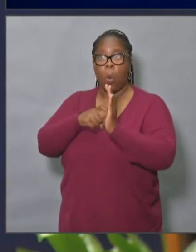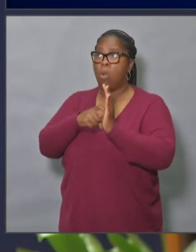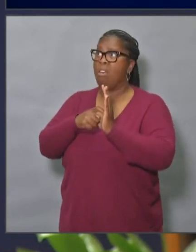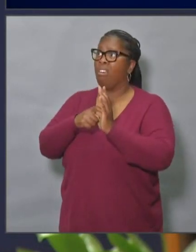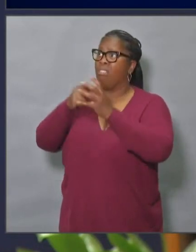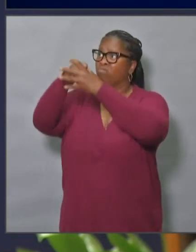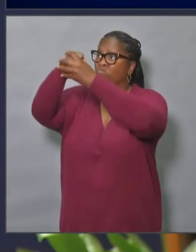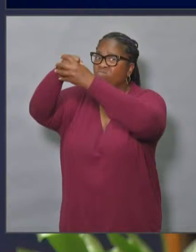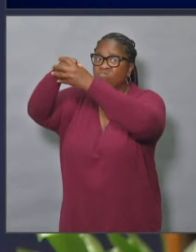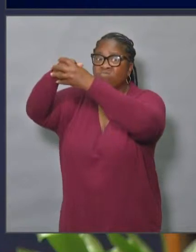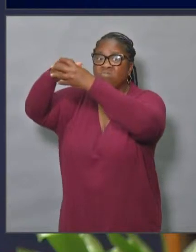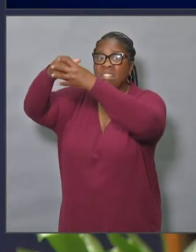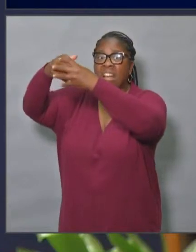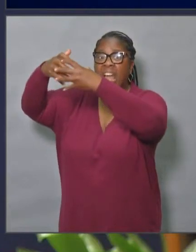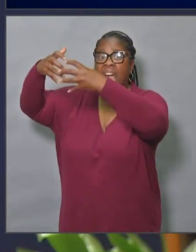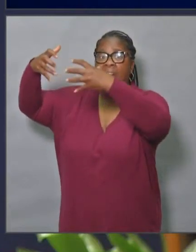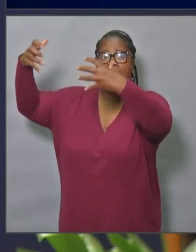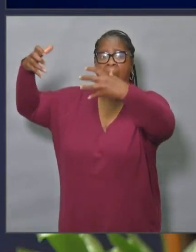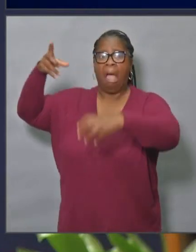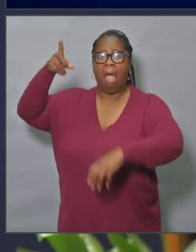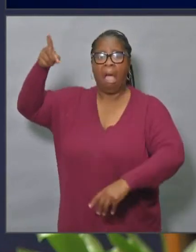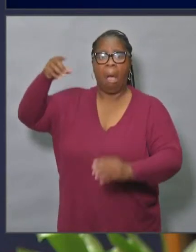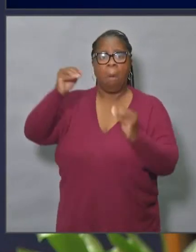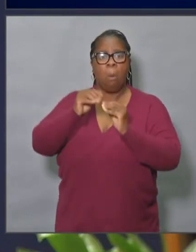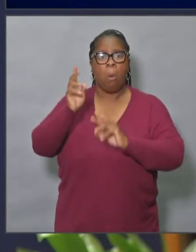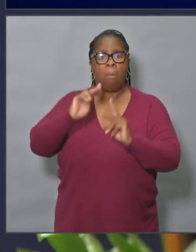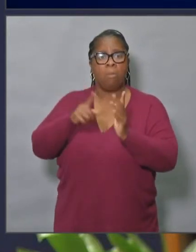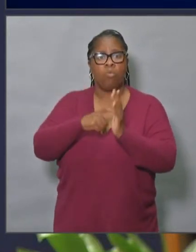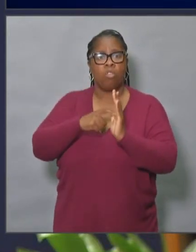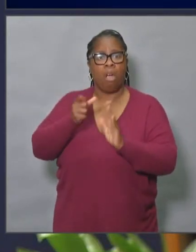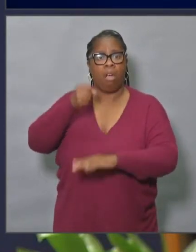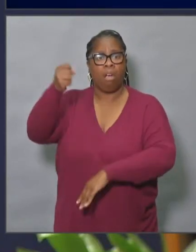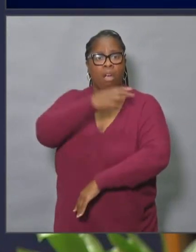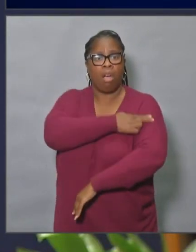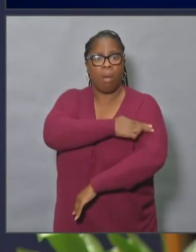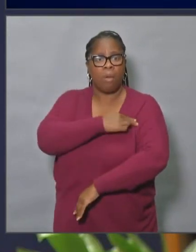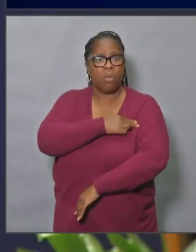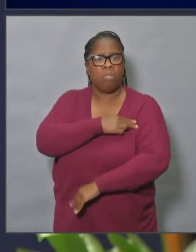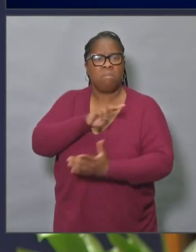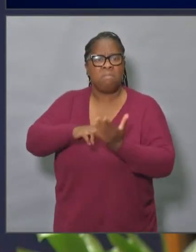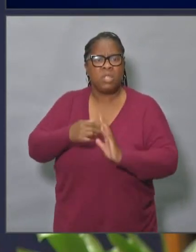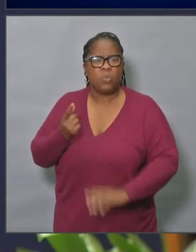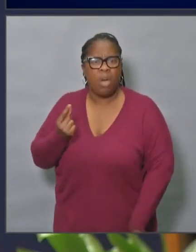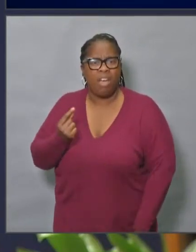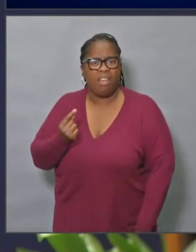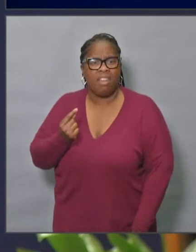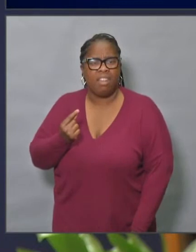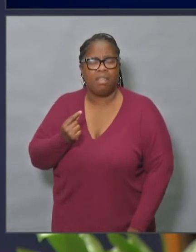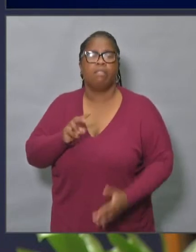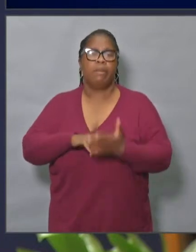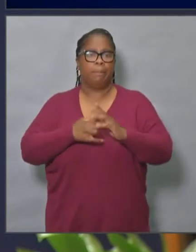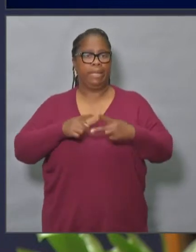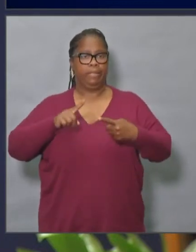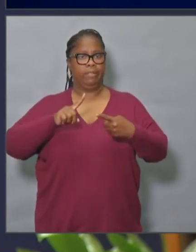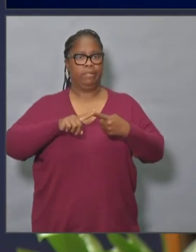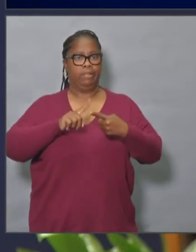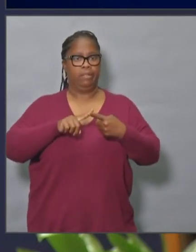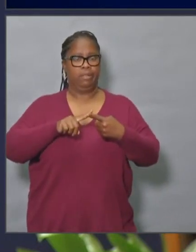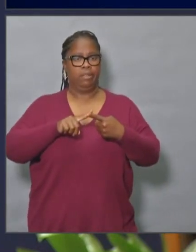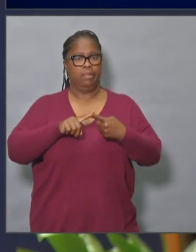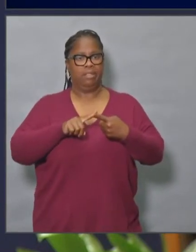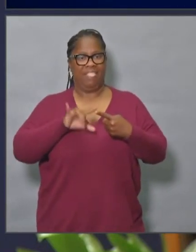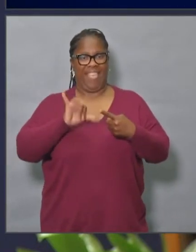requiring hospitalization in the weeks ahead, it will tell us 2 very important things. The first is that transmission,